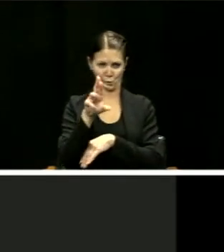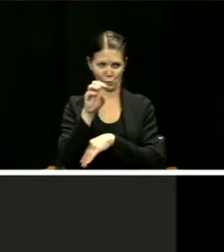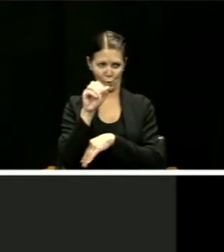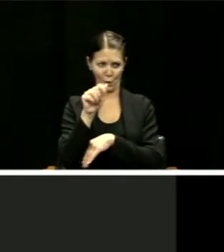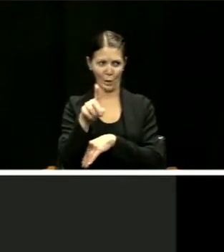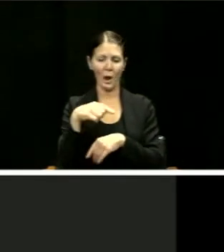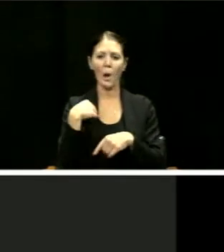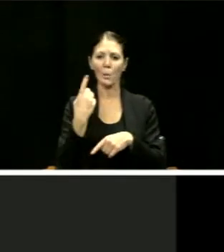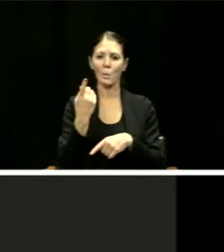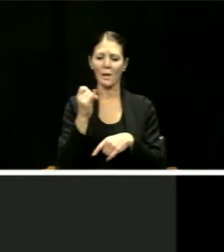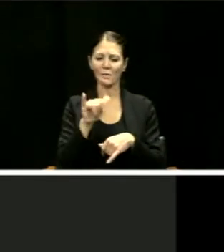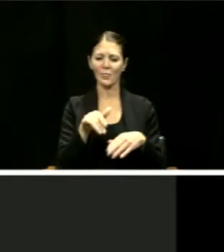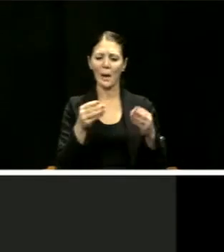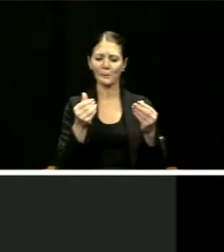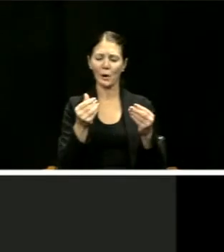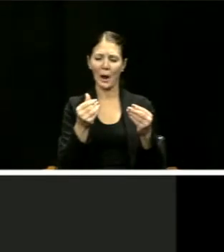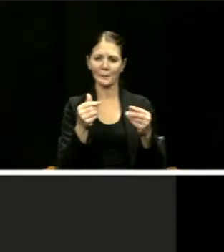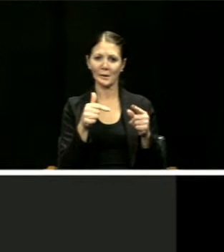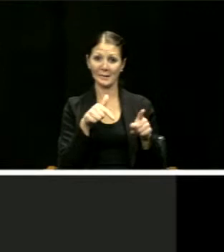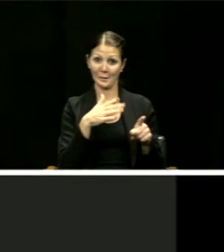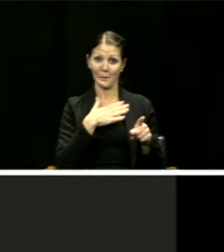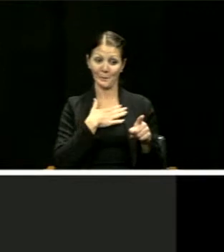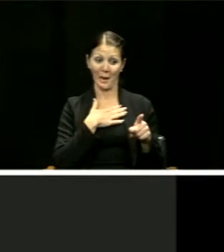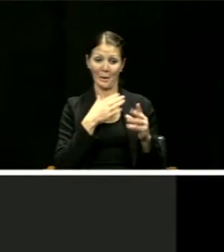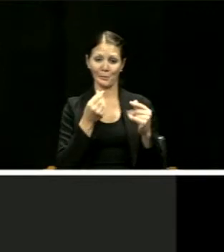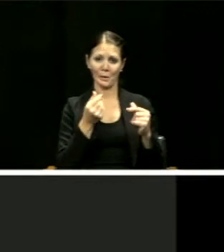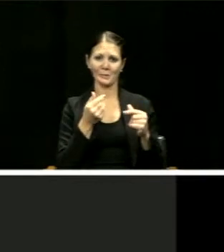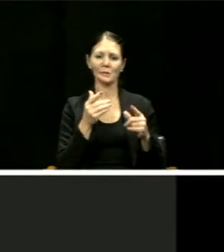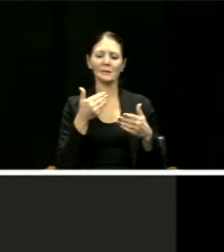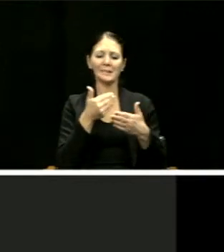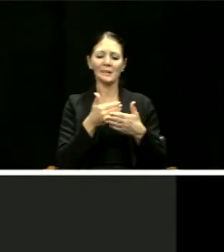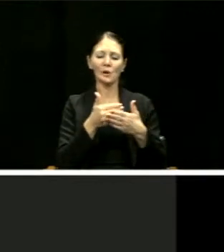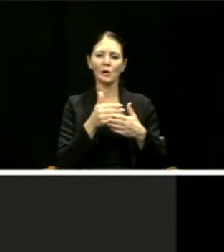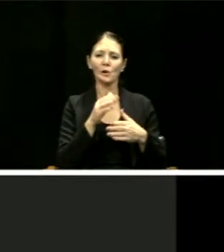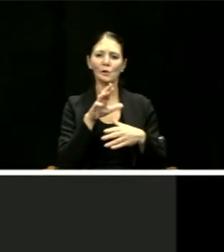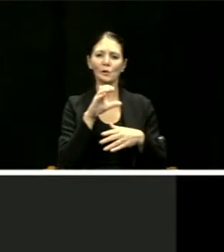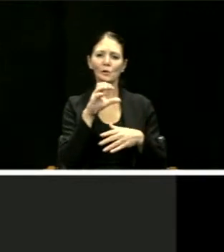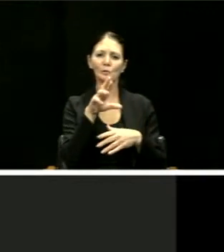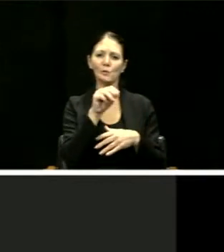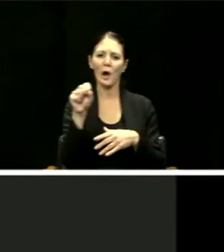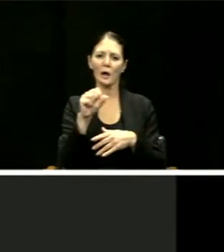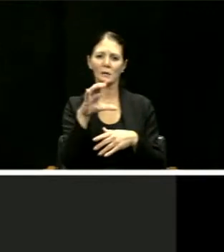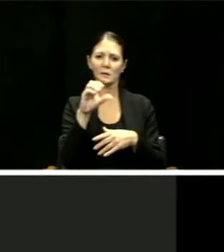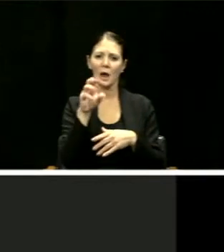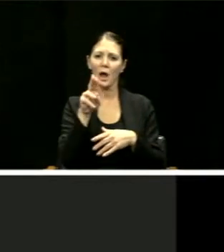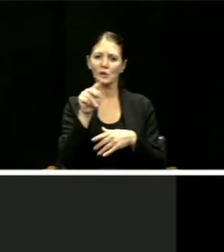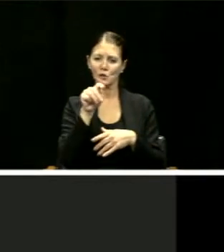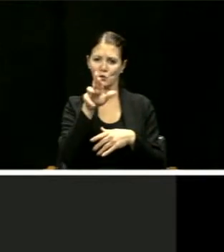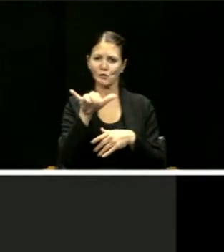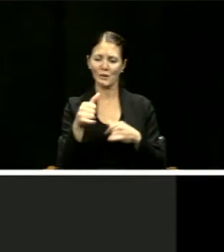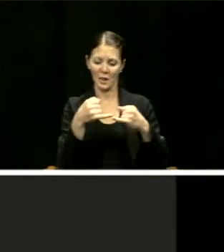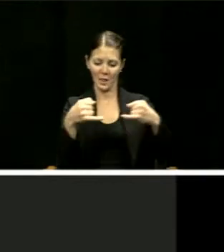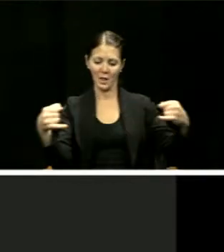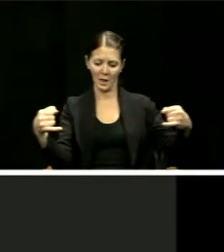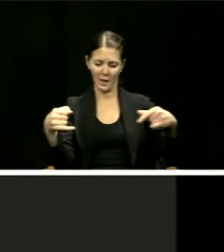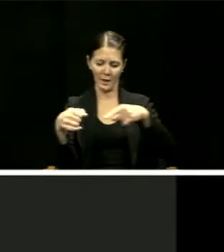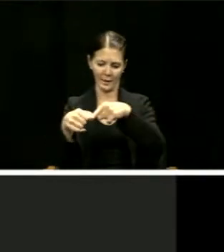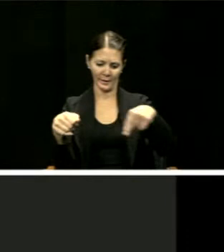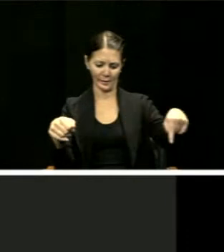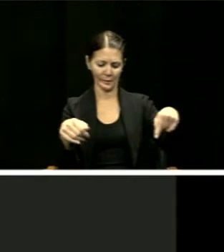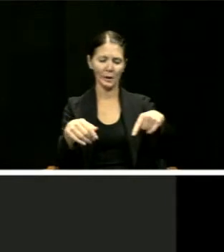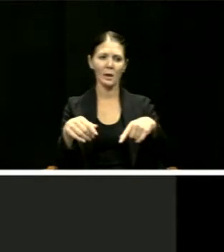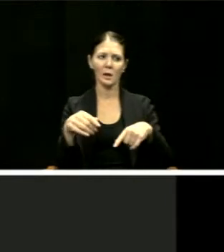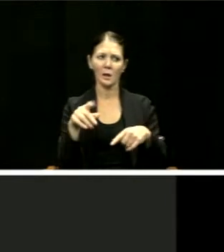one of the properties that is along the cross-country line. And there